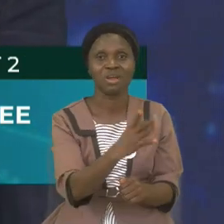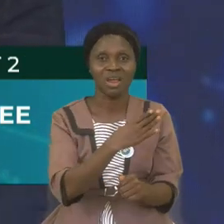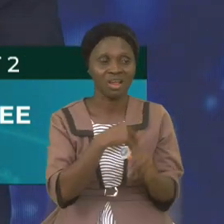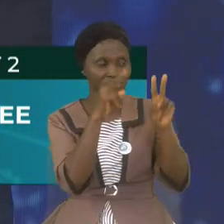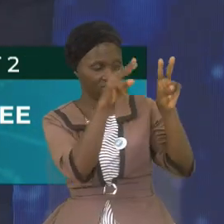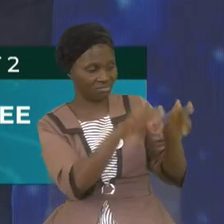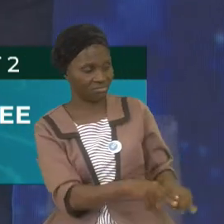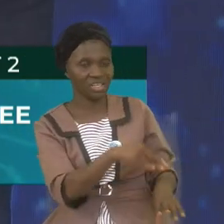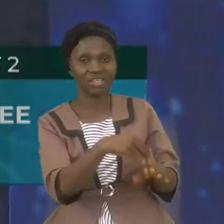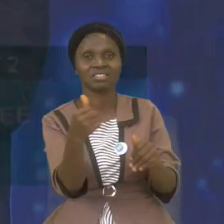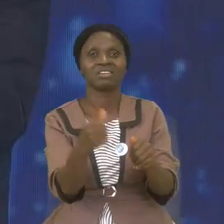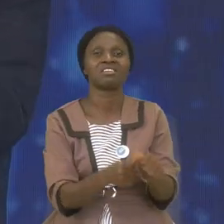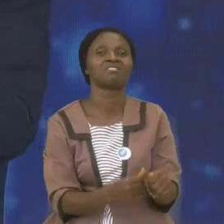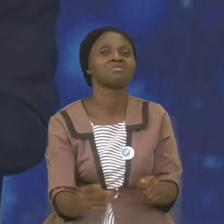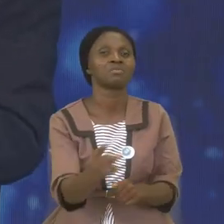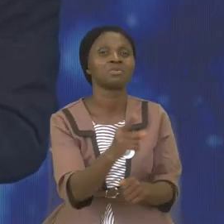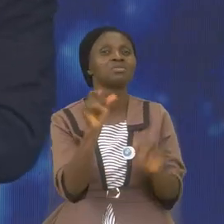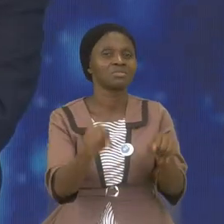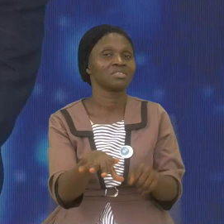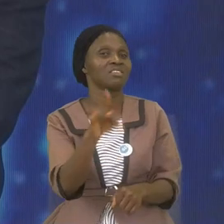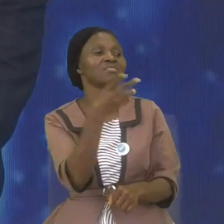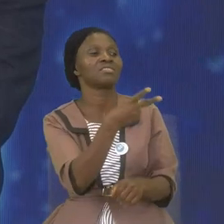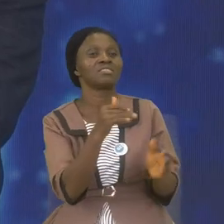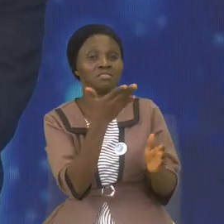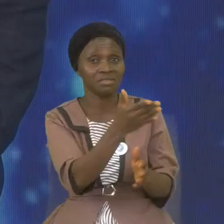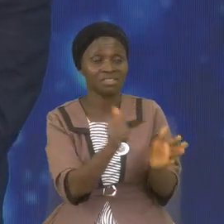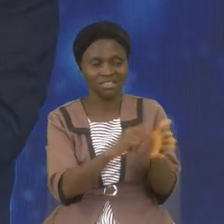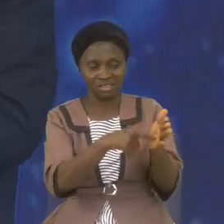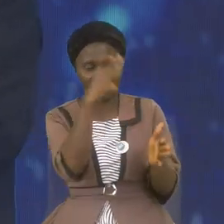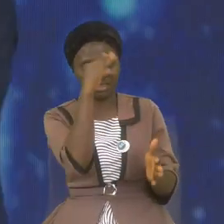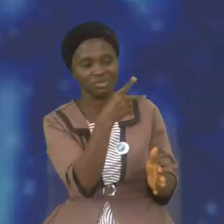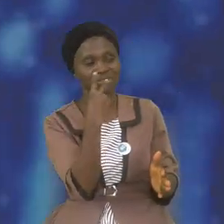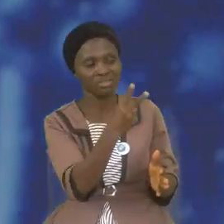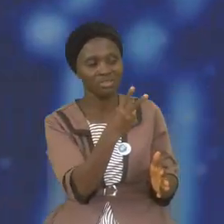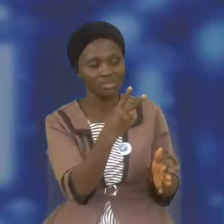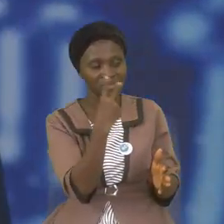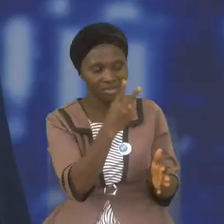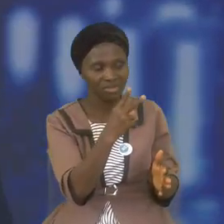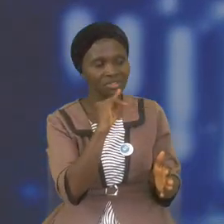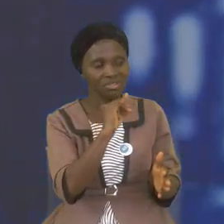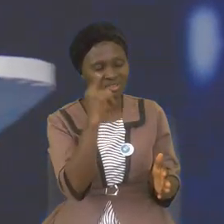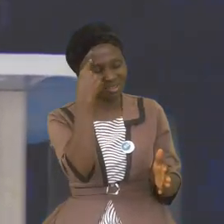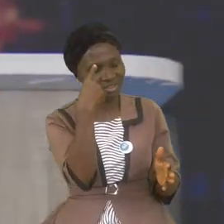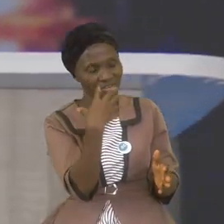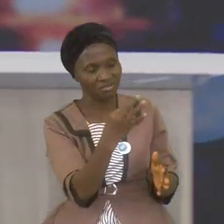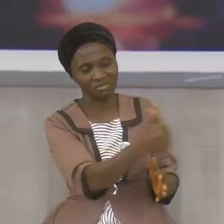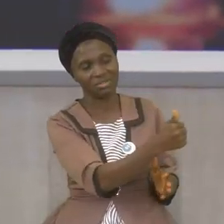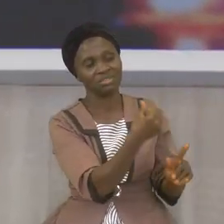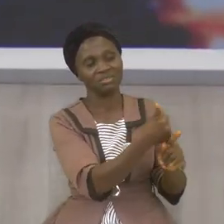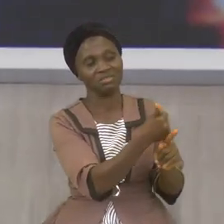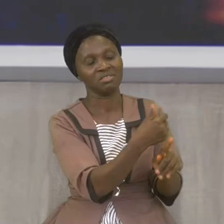everybody. You can see the person is thinking of himself, herself up there, and the rest of us down below